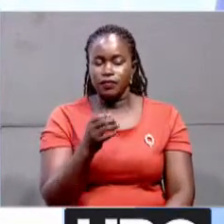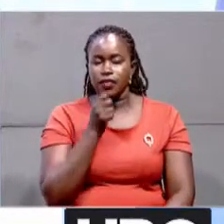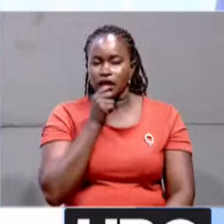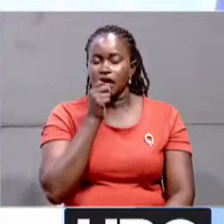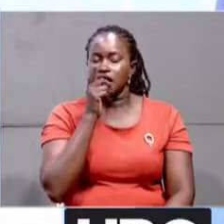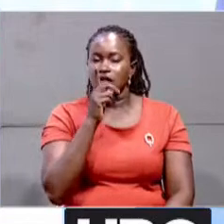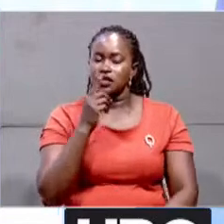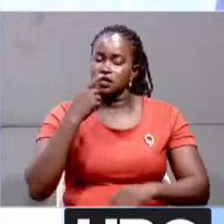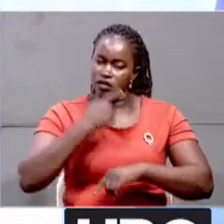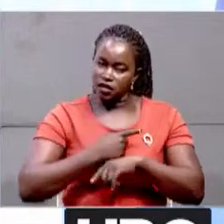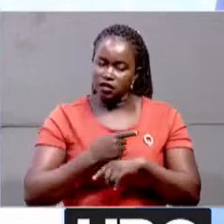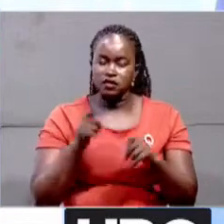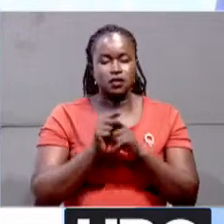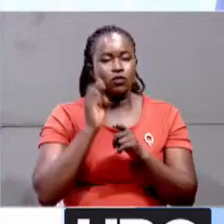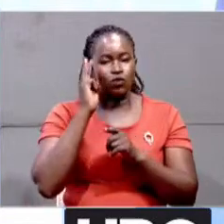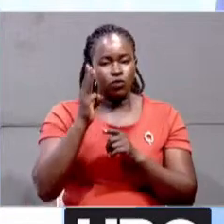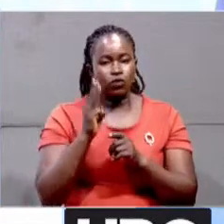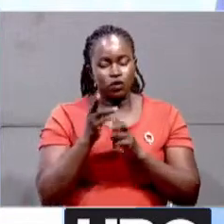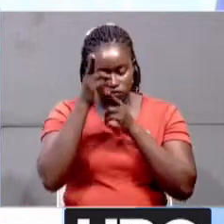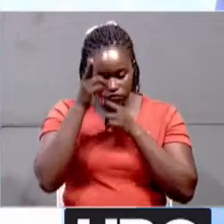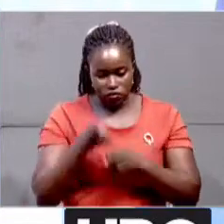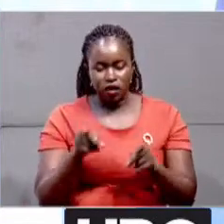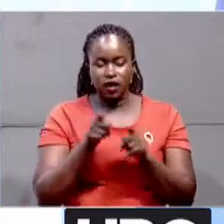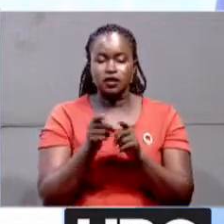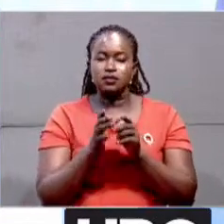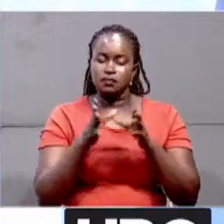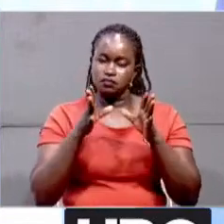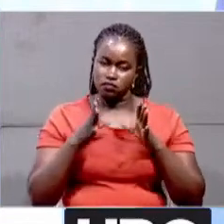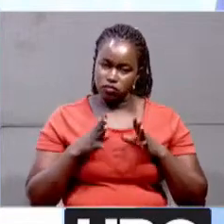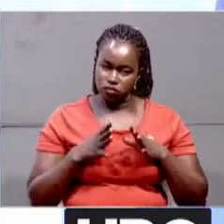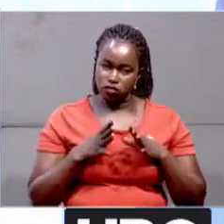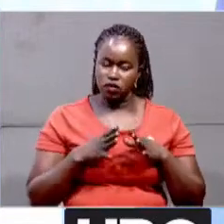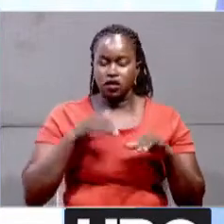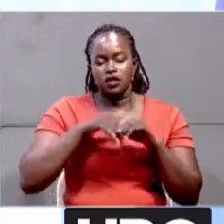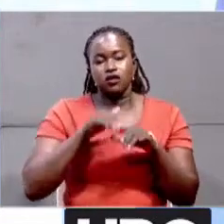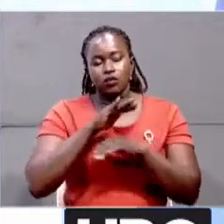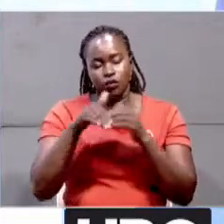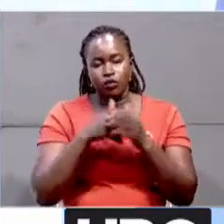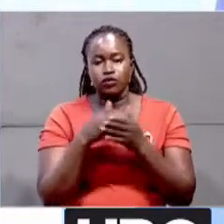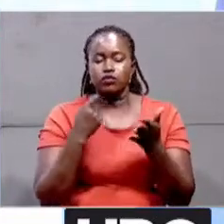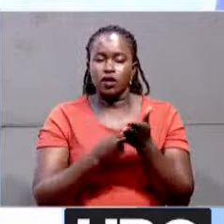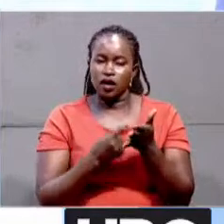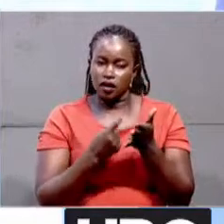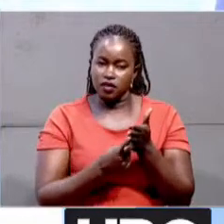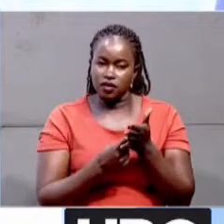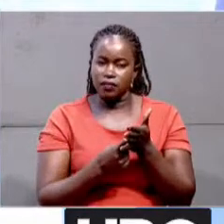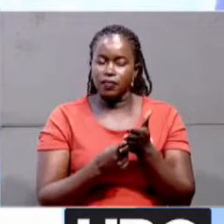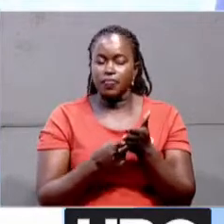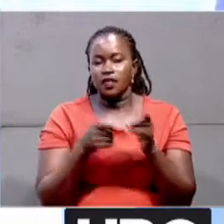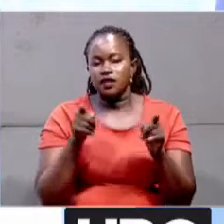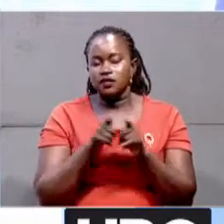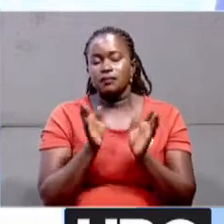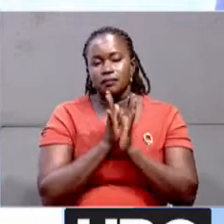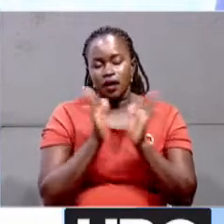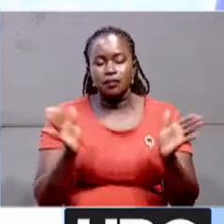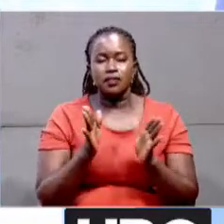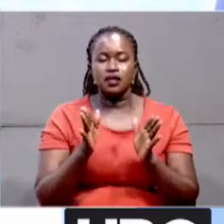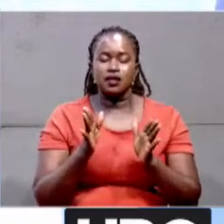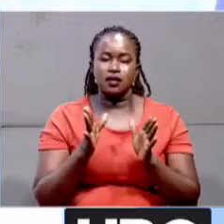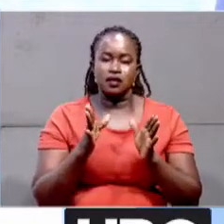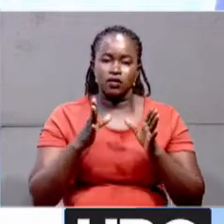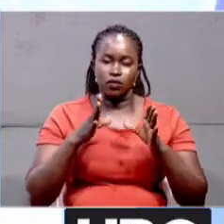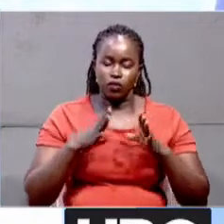2023, is Eid al-Fitr and will be observed as a public holiday throughout Uganda to oppose the Public Holidays Act